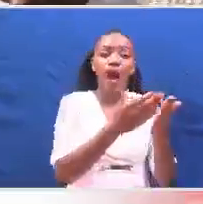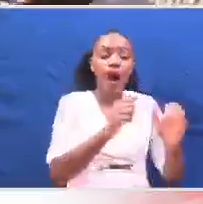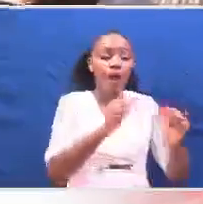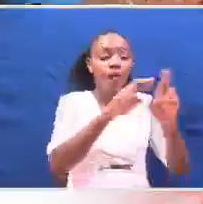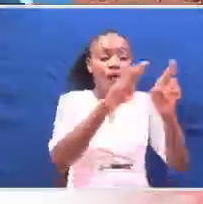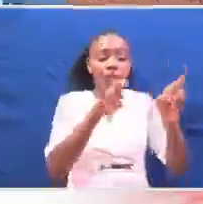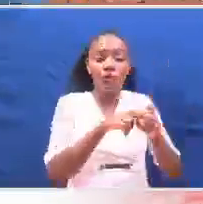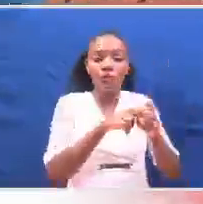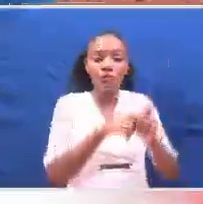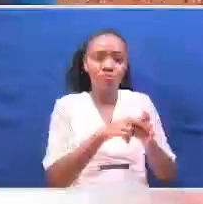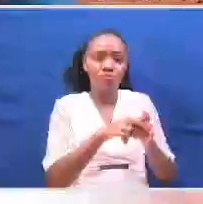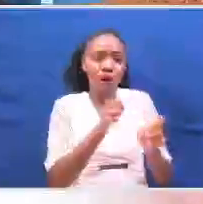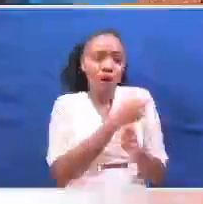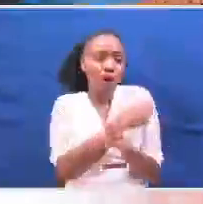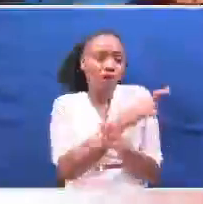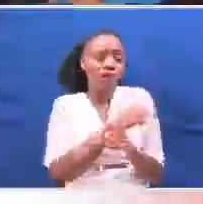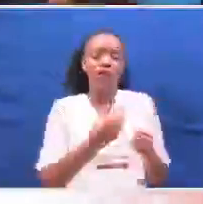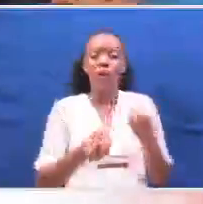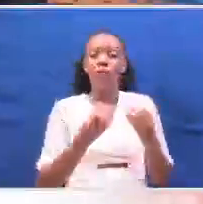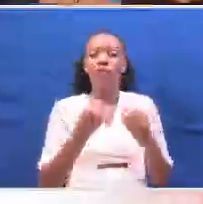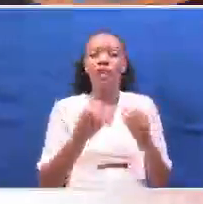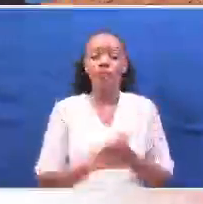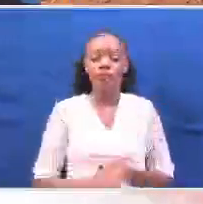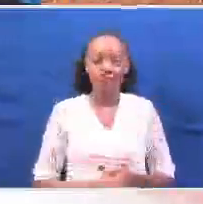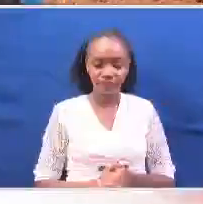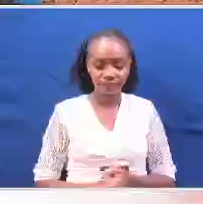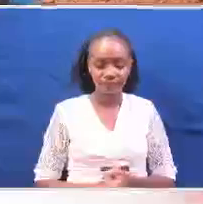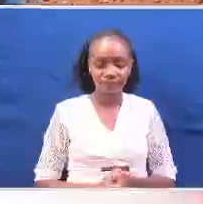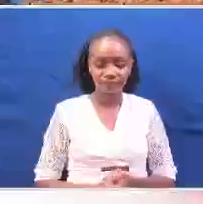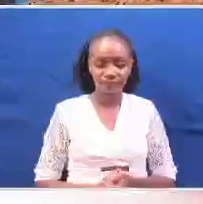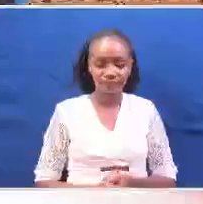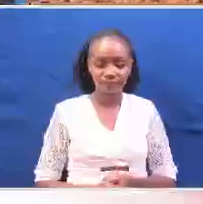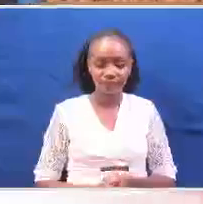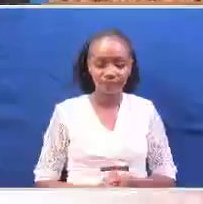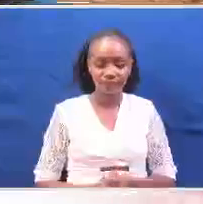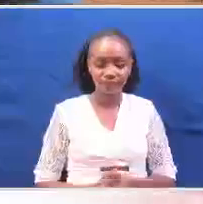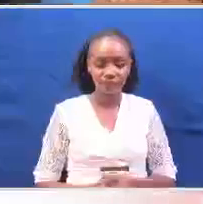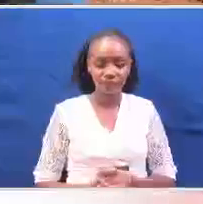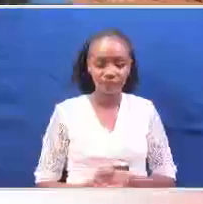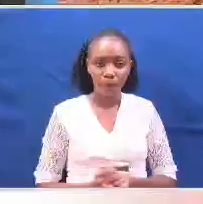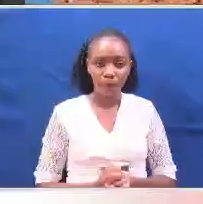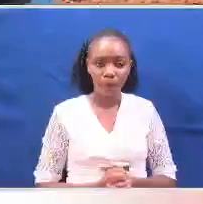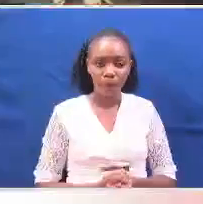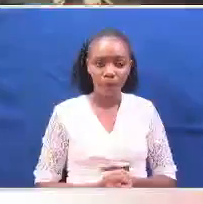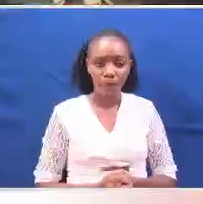Hospital mortuary awaiting identification. Zainab Mohammed, TV47.